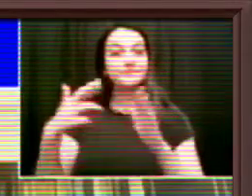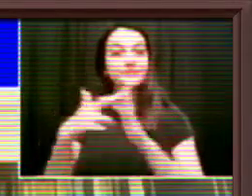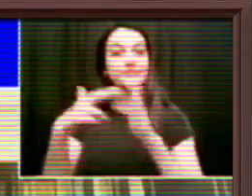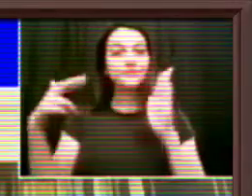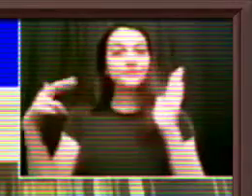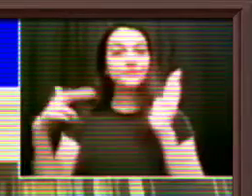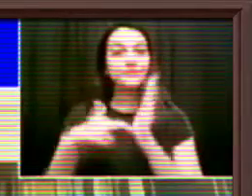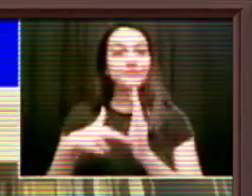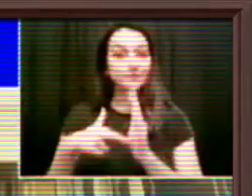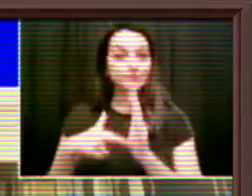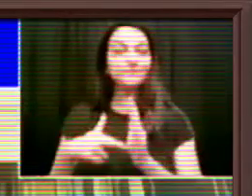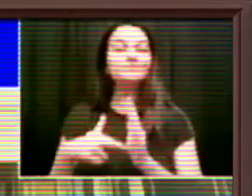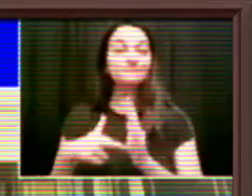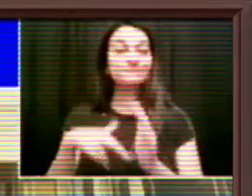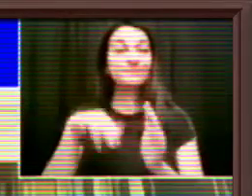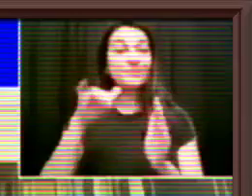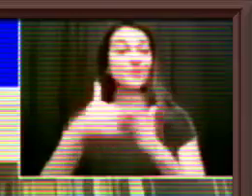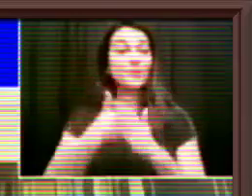minds.